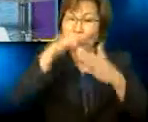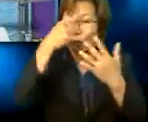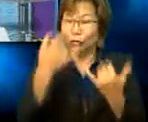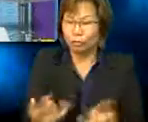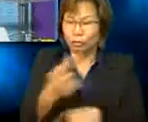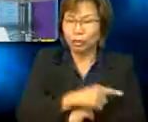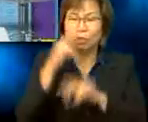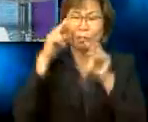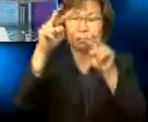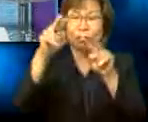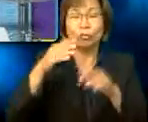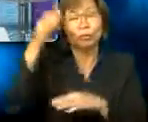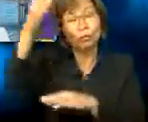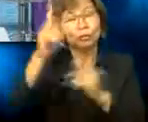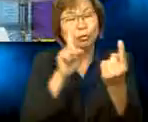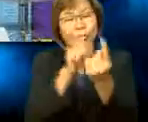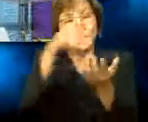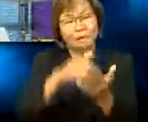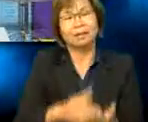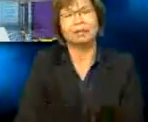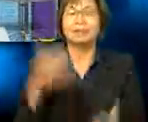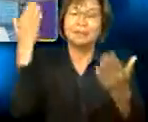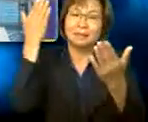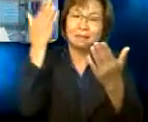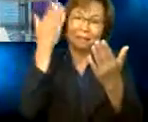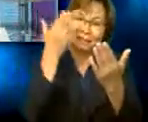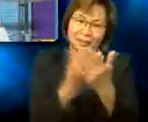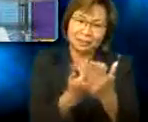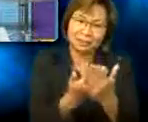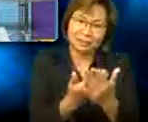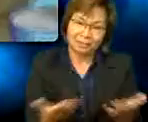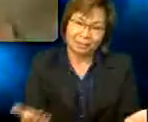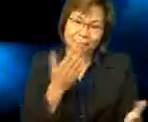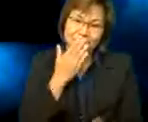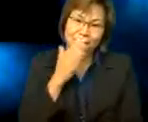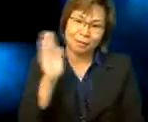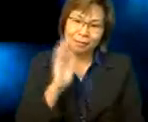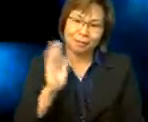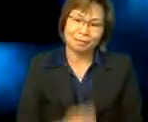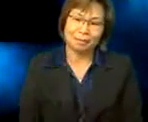for today. Let us look forward to meet again. Till then, bye-bye.